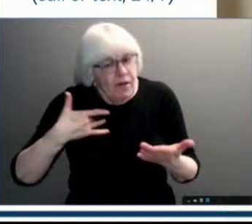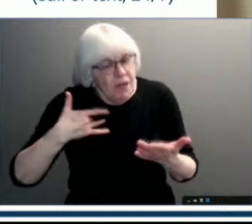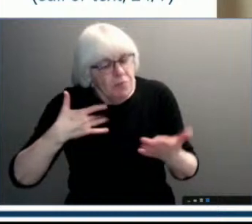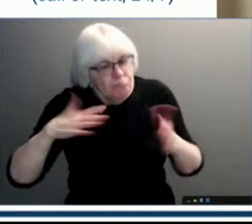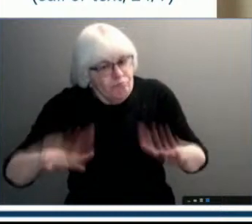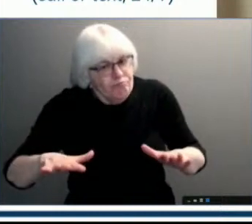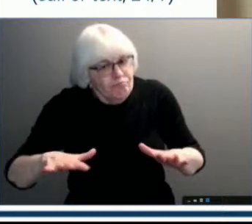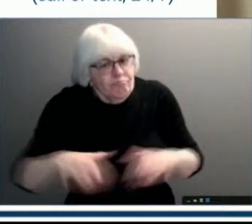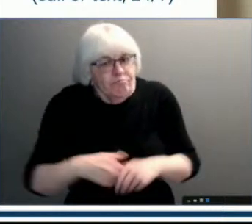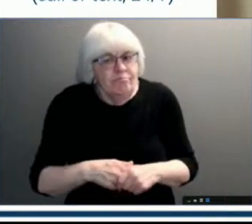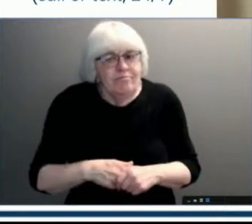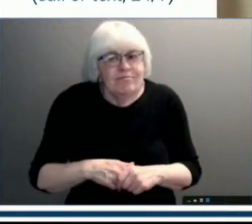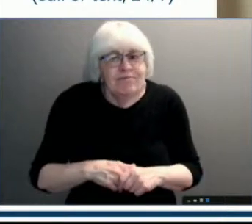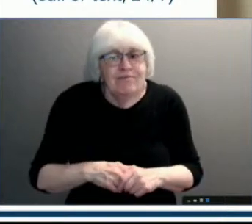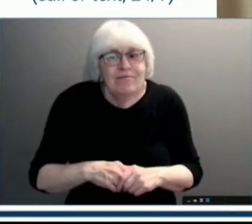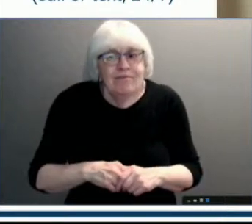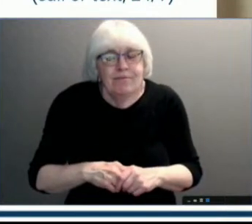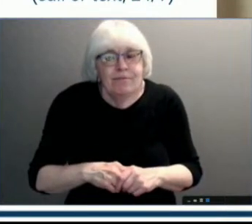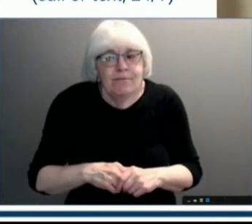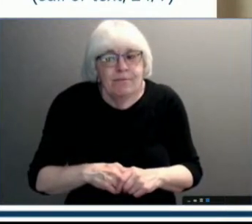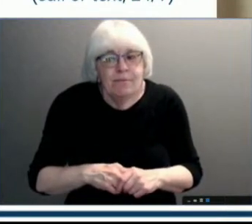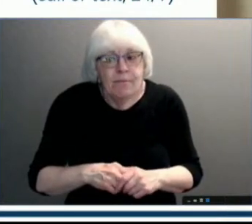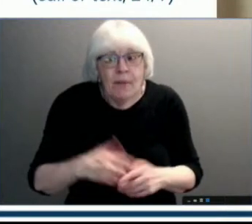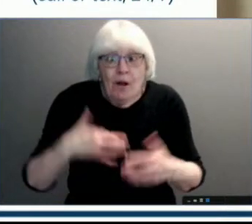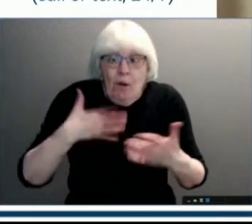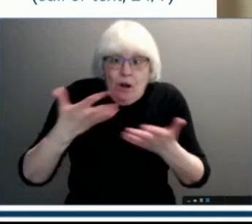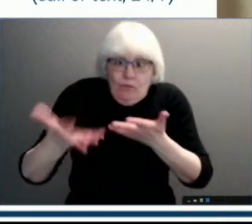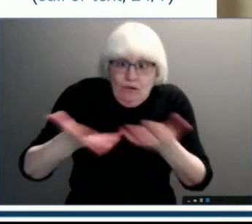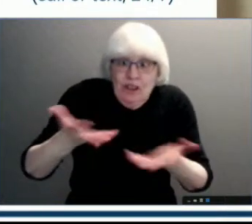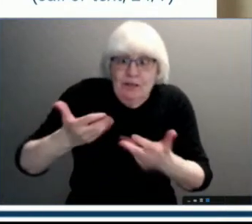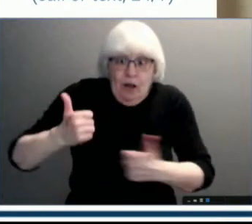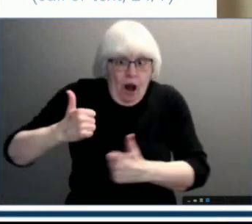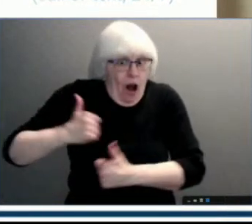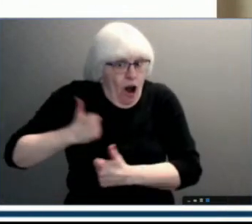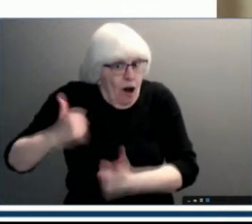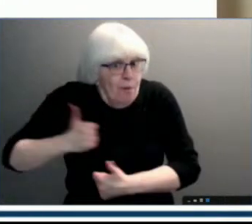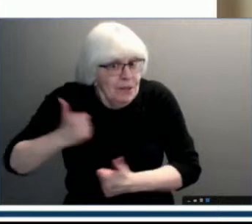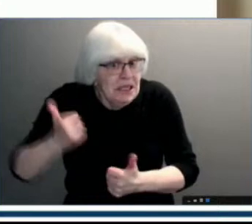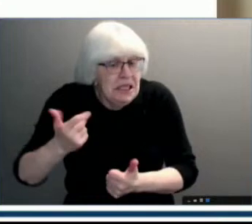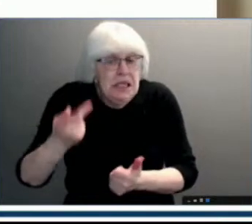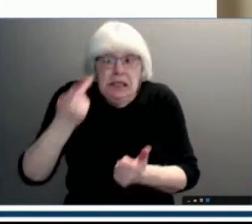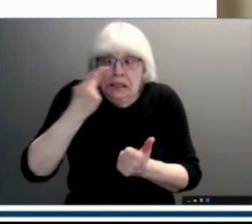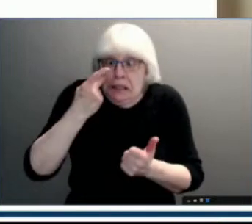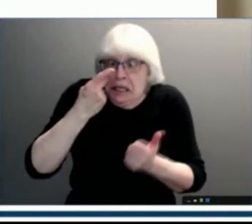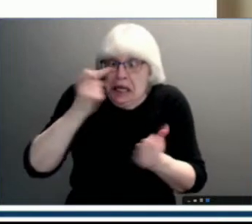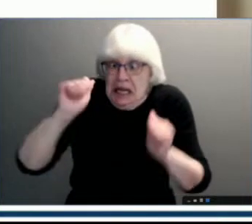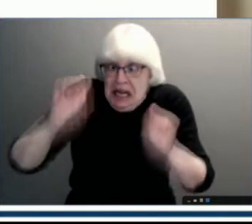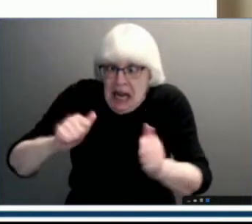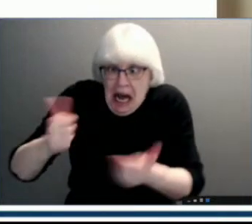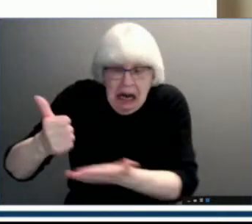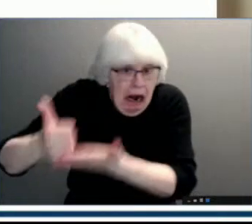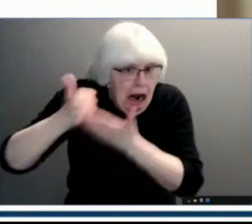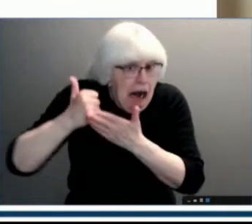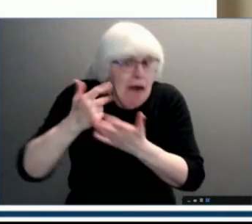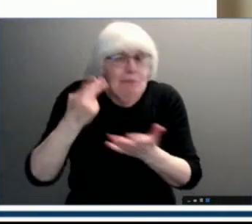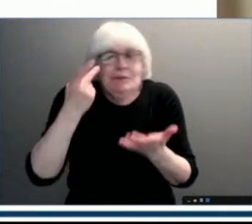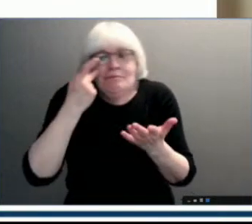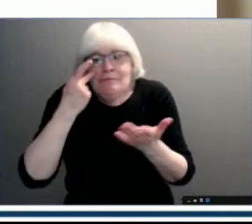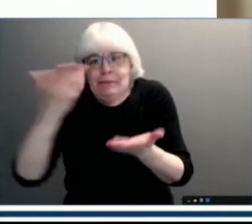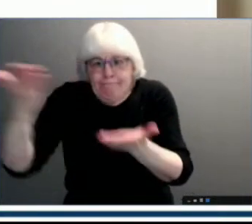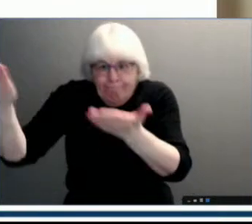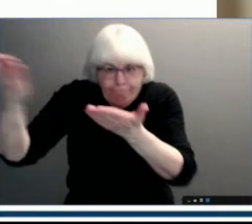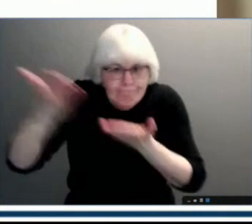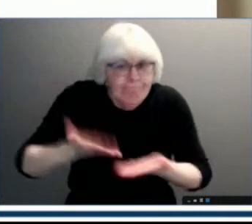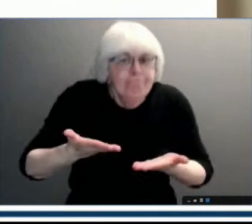with the armed forces are happening as well. To the extent that they're able to send personnel to help us, then that'll get